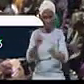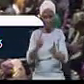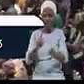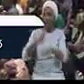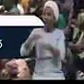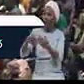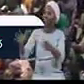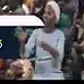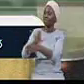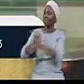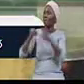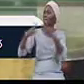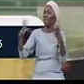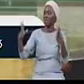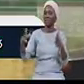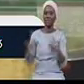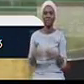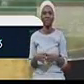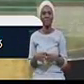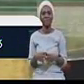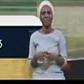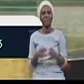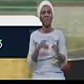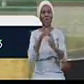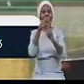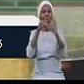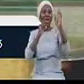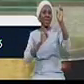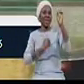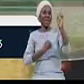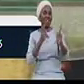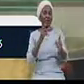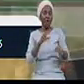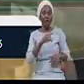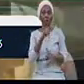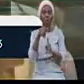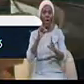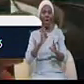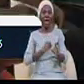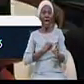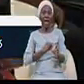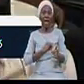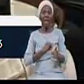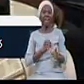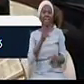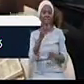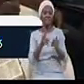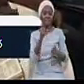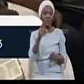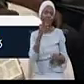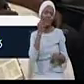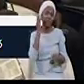When I visit in your house, there will be plenty to serve, there will be plenty that will remain.